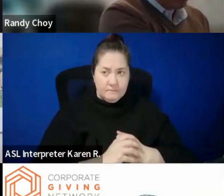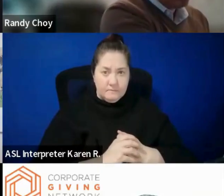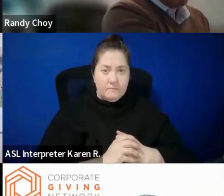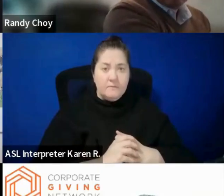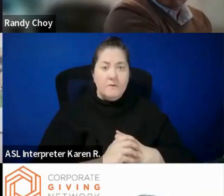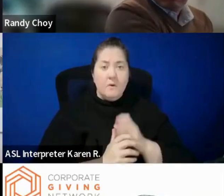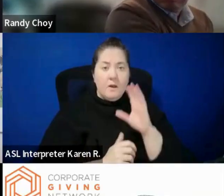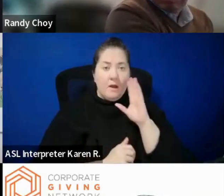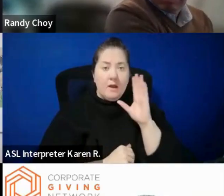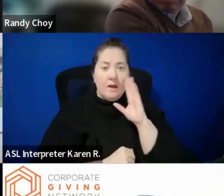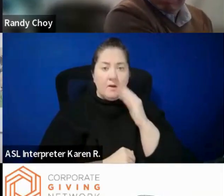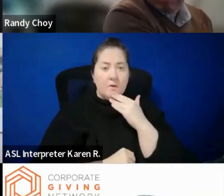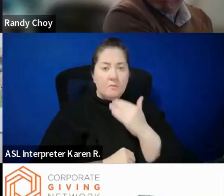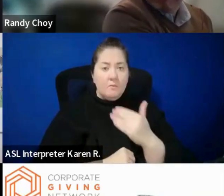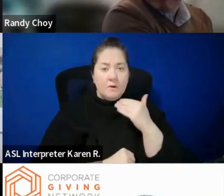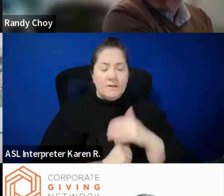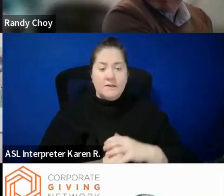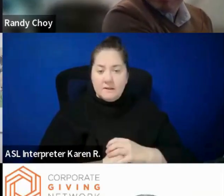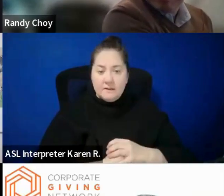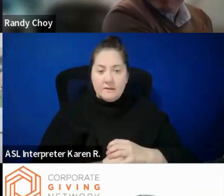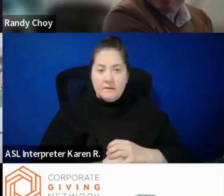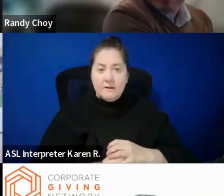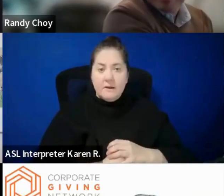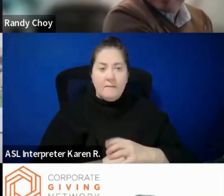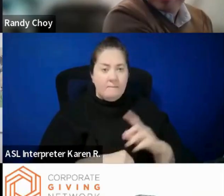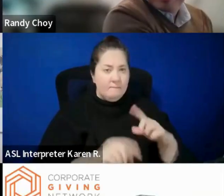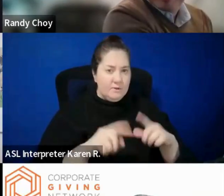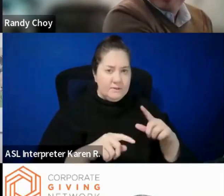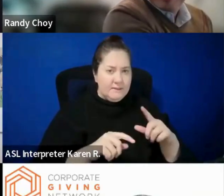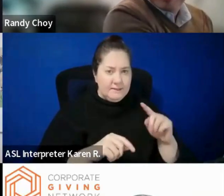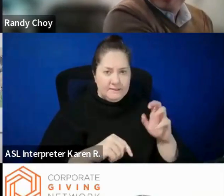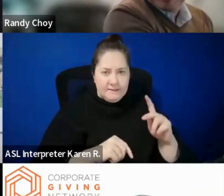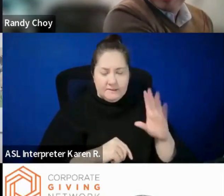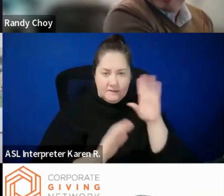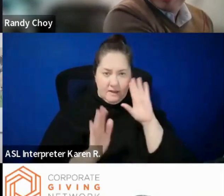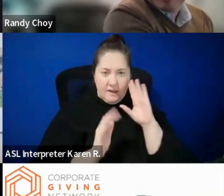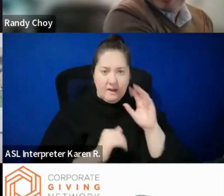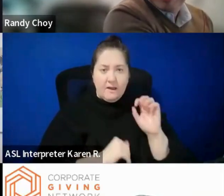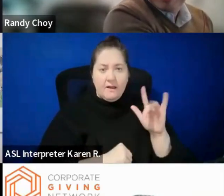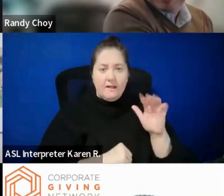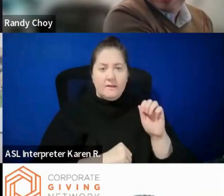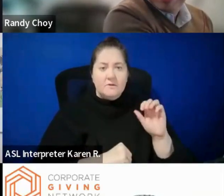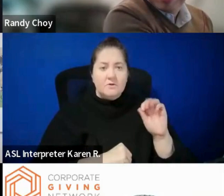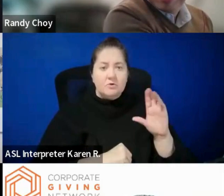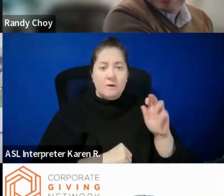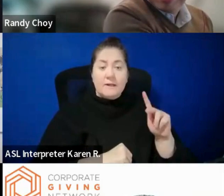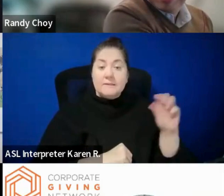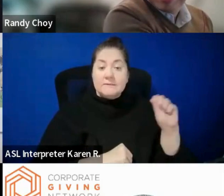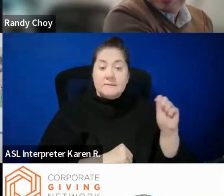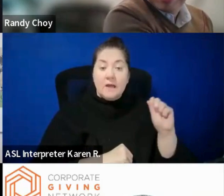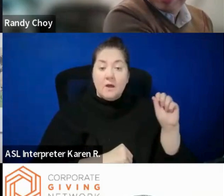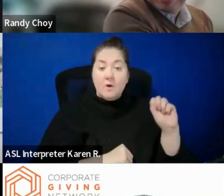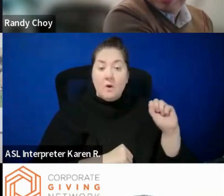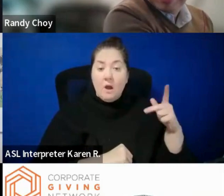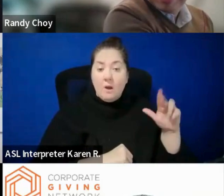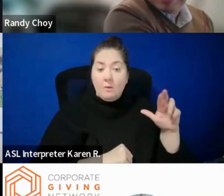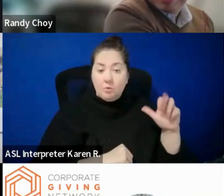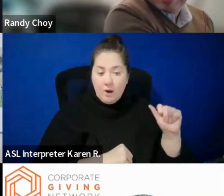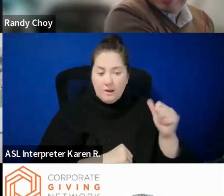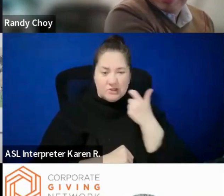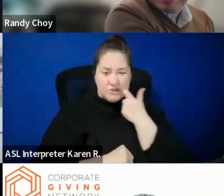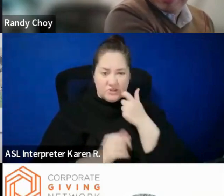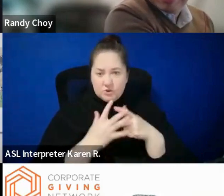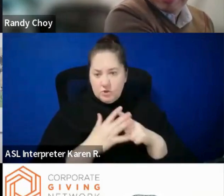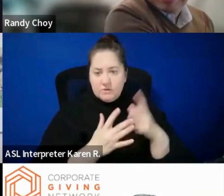Oh, hi. Good morning. So sorry. I'm multitasking. Hi, everybody. Alicia Crank, Seattle Opera. Just started there, actually. It's this